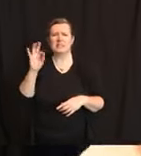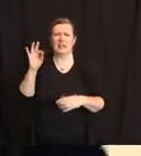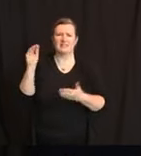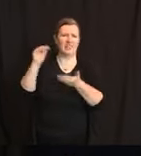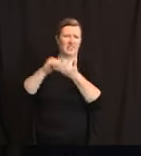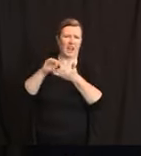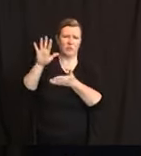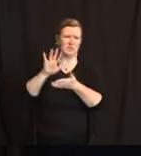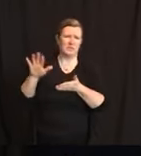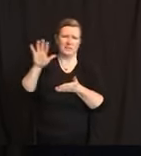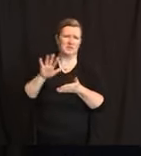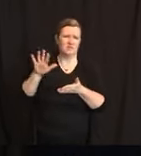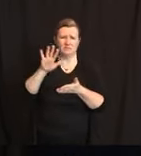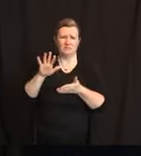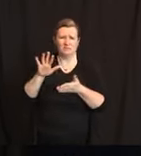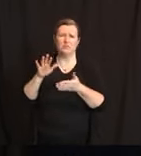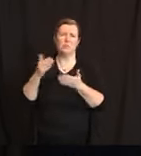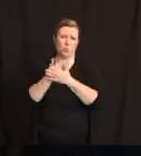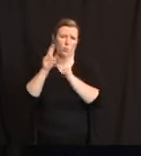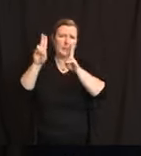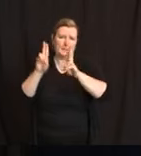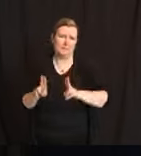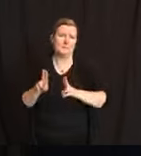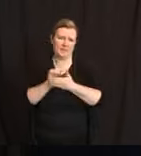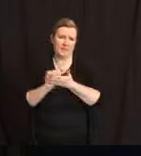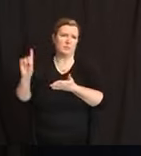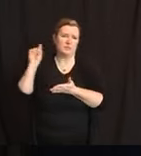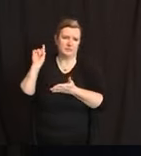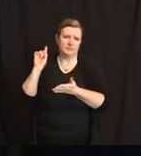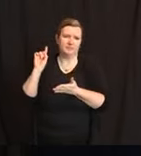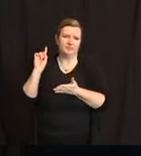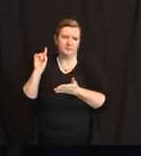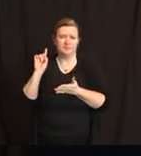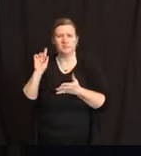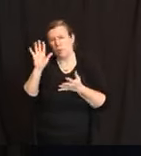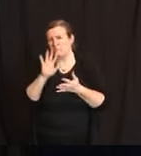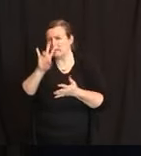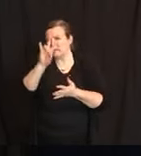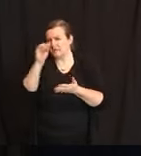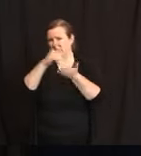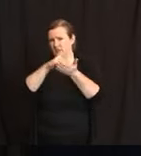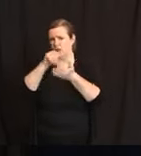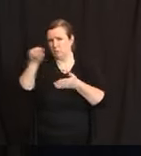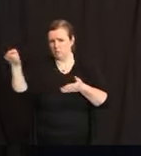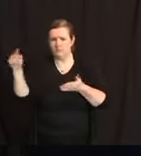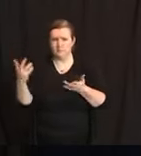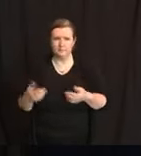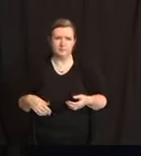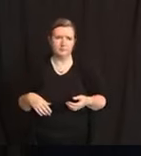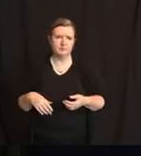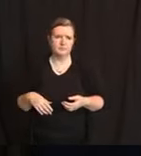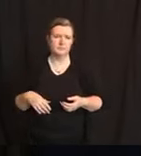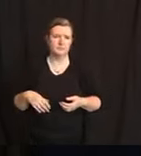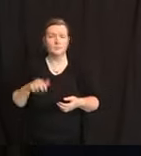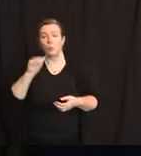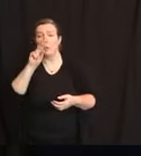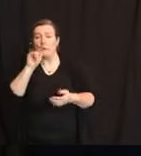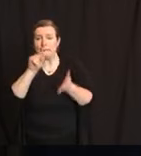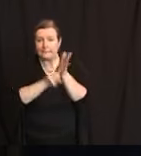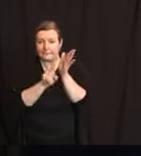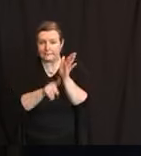69,689 new filers last week. And as far as audits, to be honest, one of the first things I did when I came in was have a meeting about modernizing